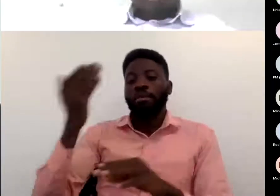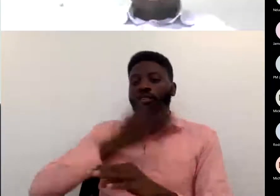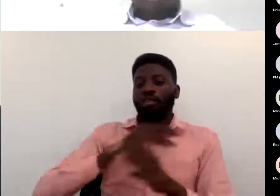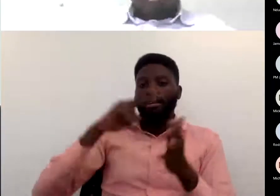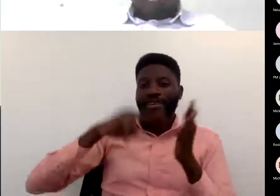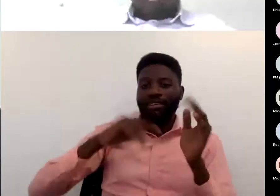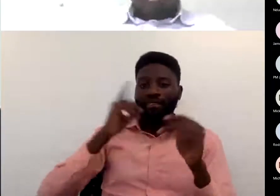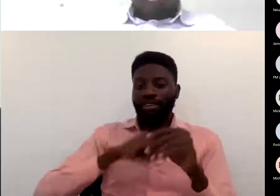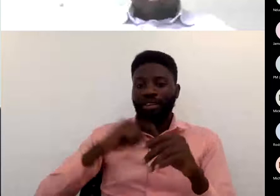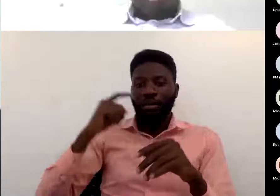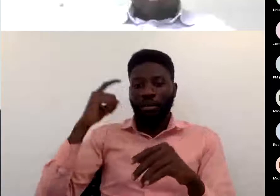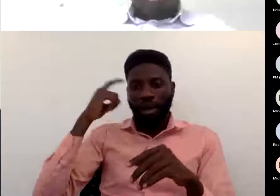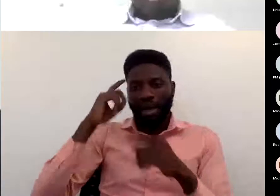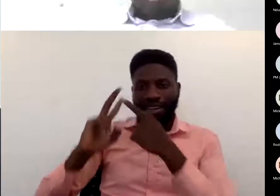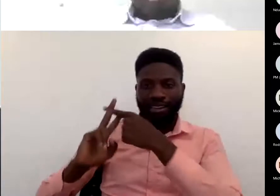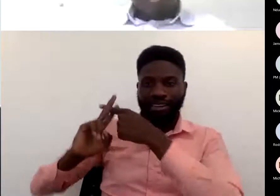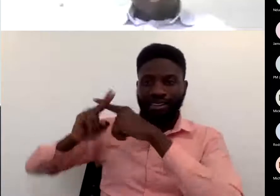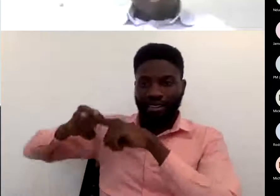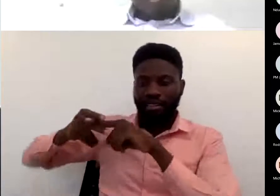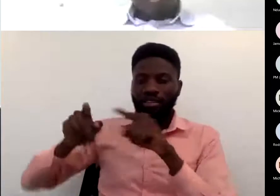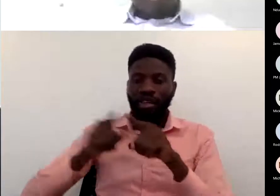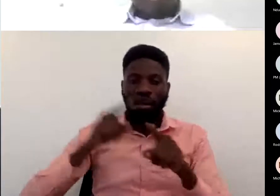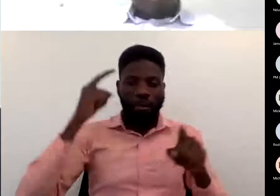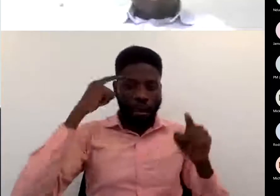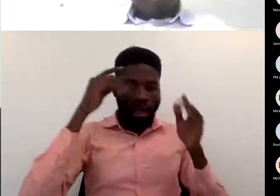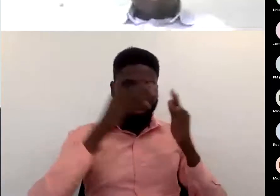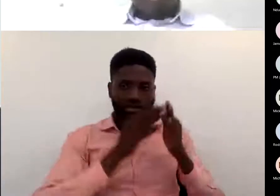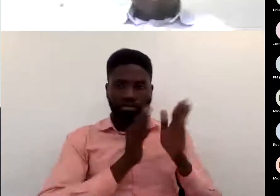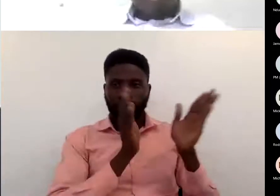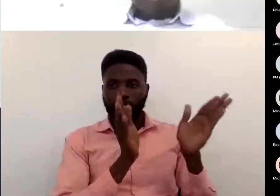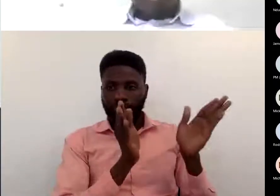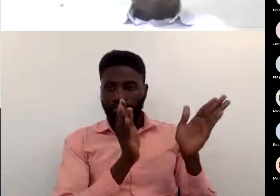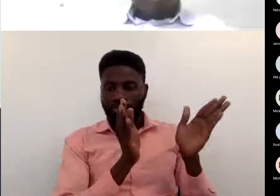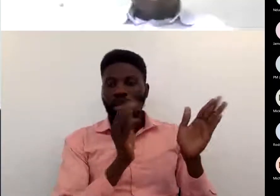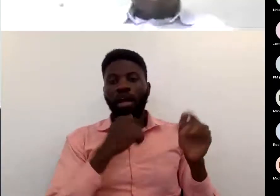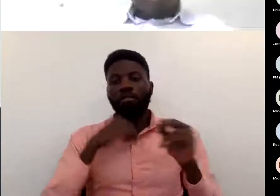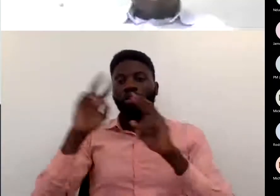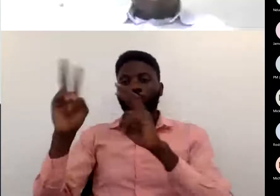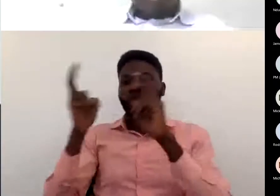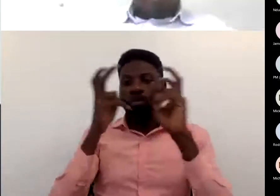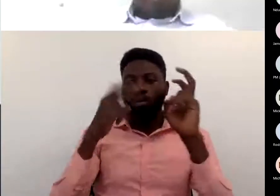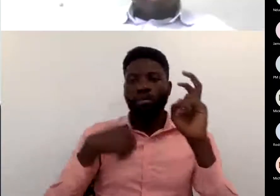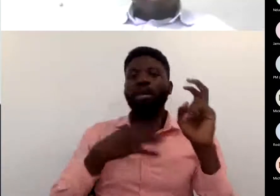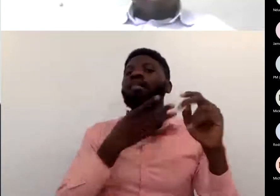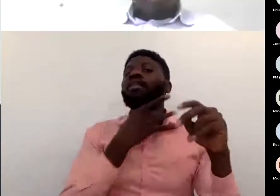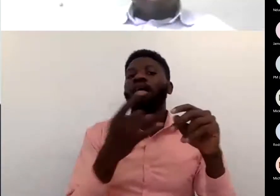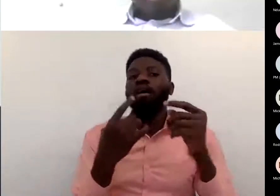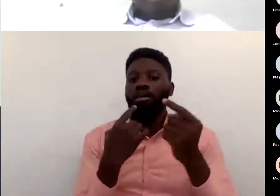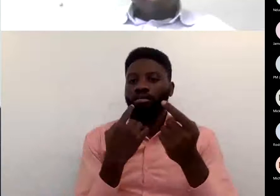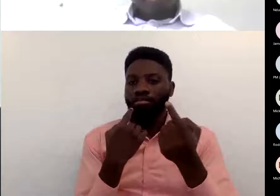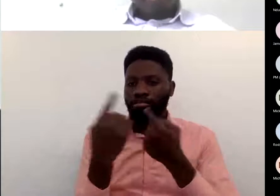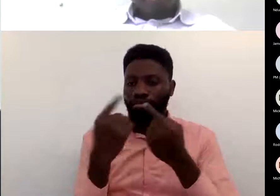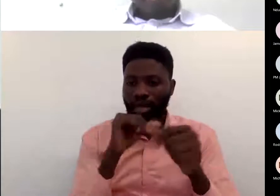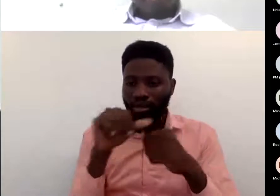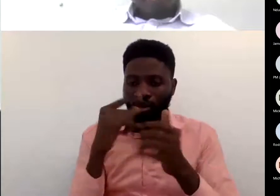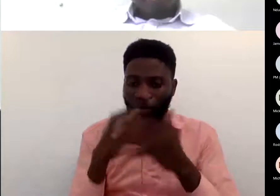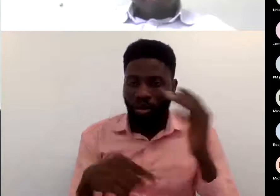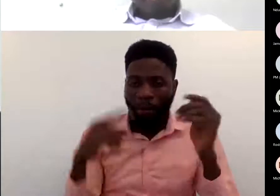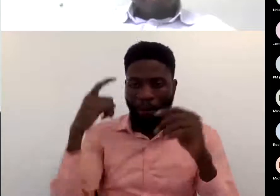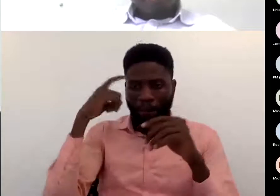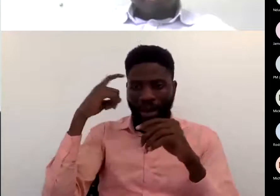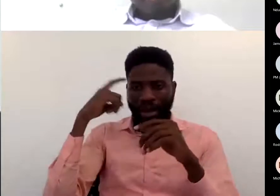fixed mindset versus the growth mindset. And there's a quote that I really like, which talks about that mindset and how